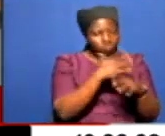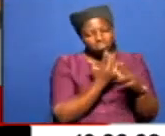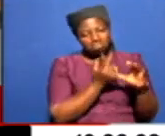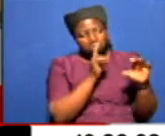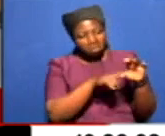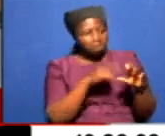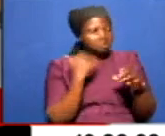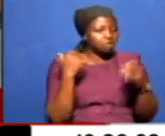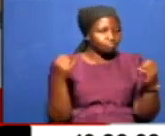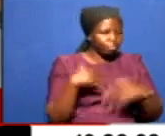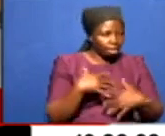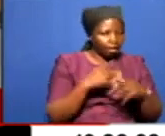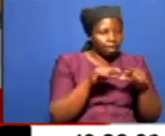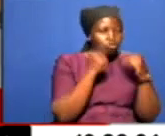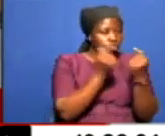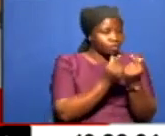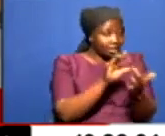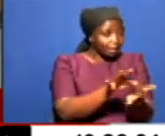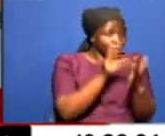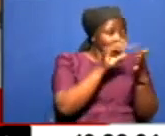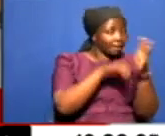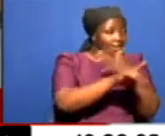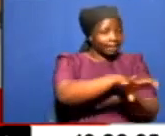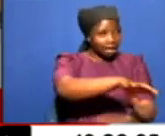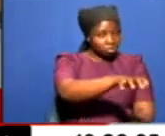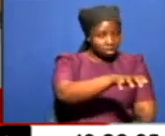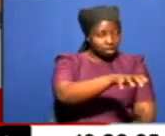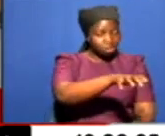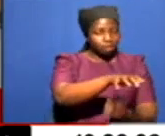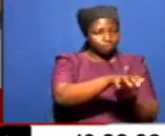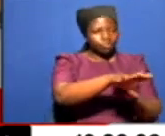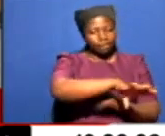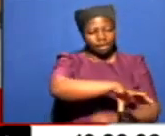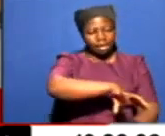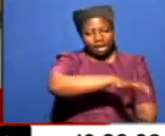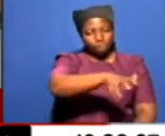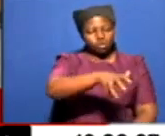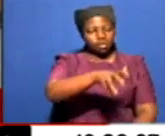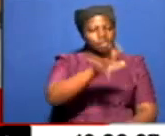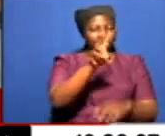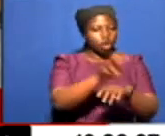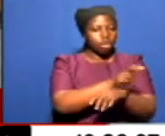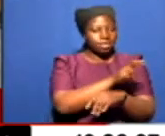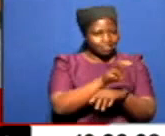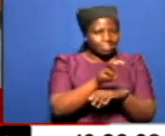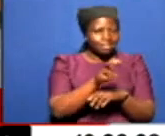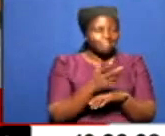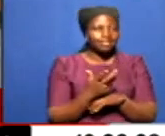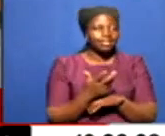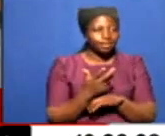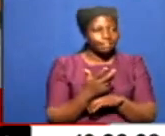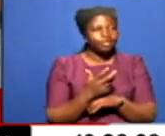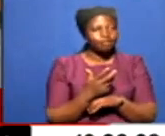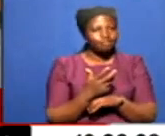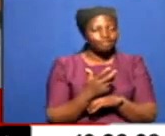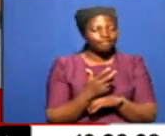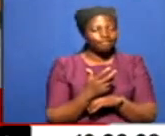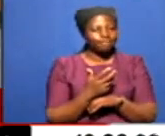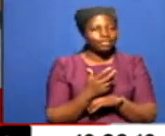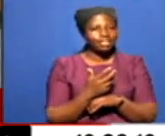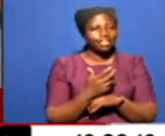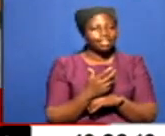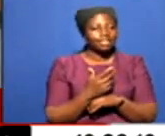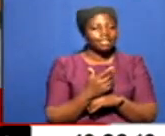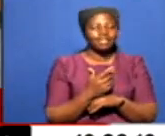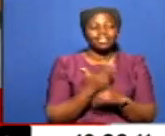And especially in counties and a county watch. Yeah. And the high unemployment